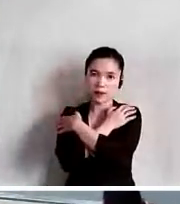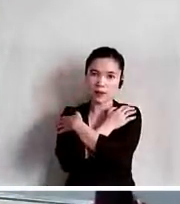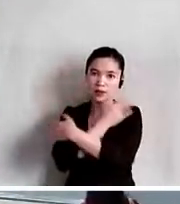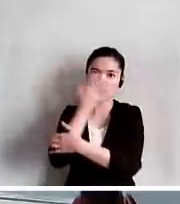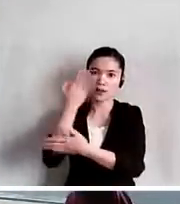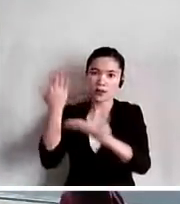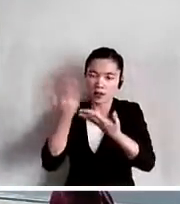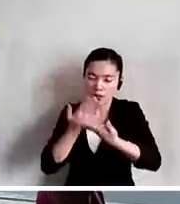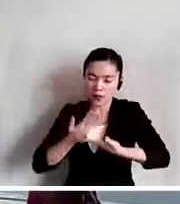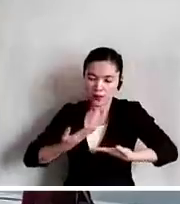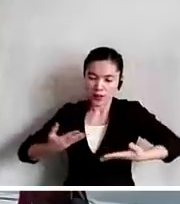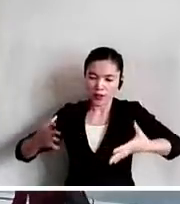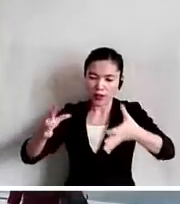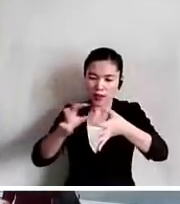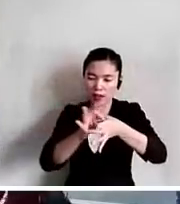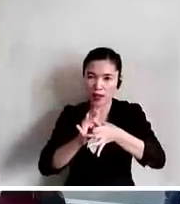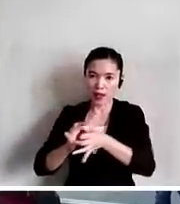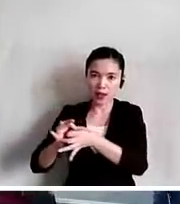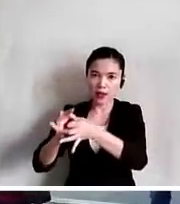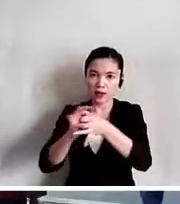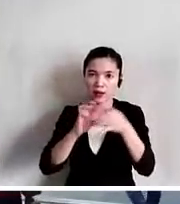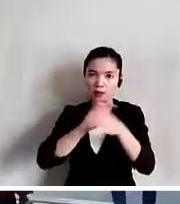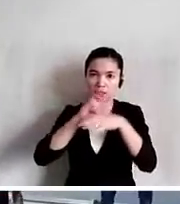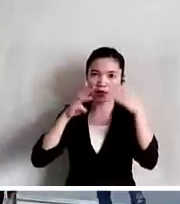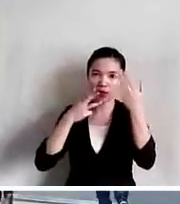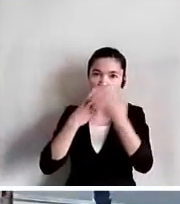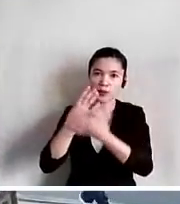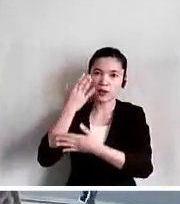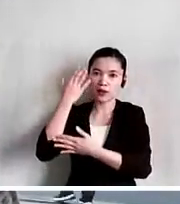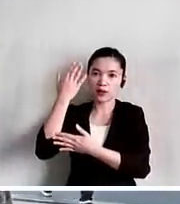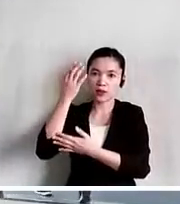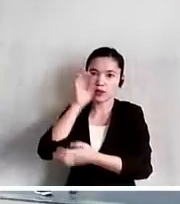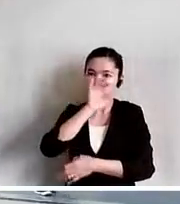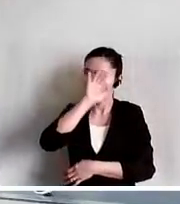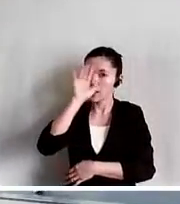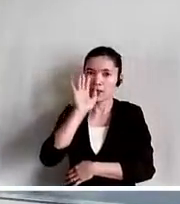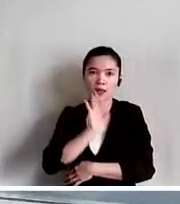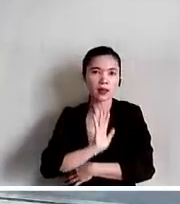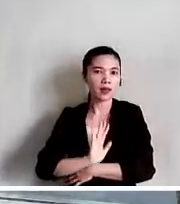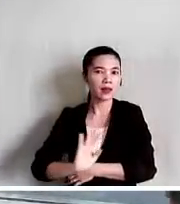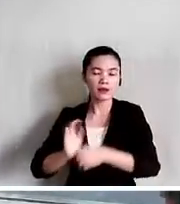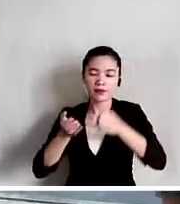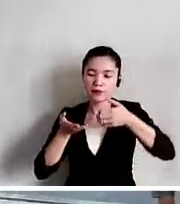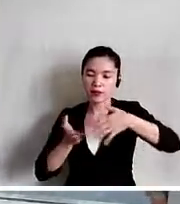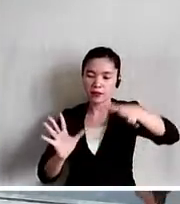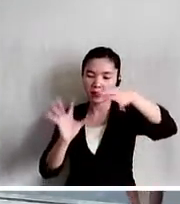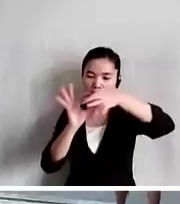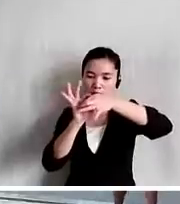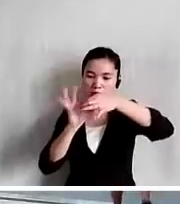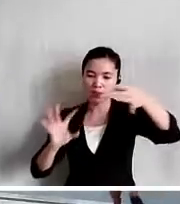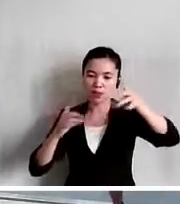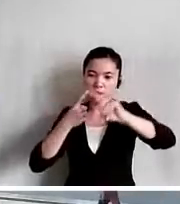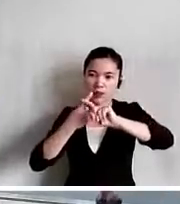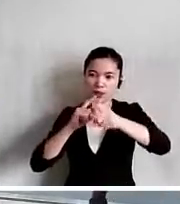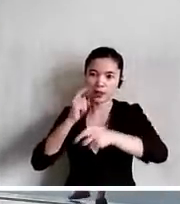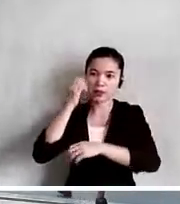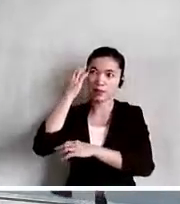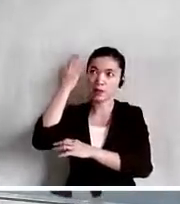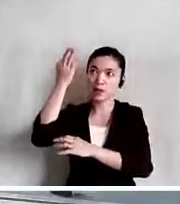were already there, and unite myself wholly to you. Never permit me to be separated from